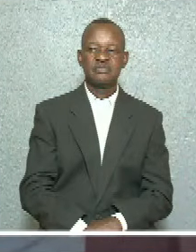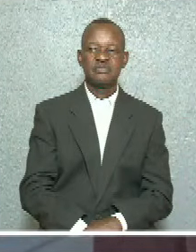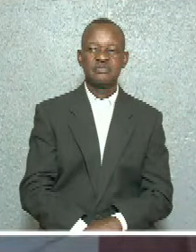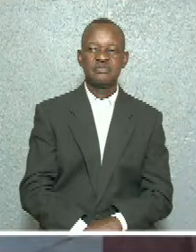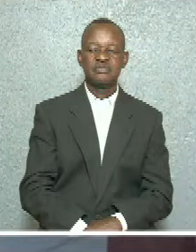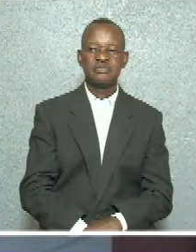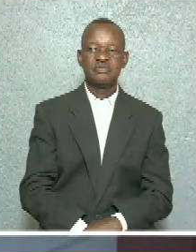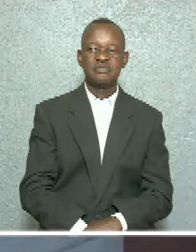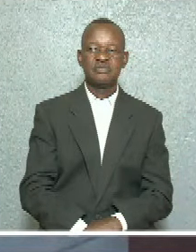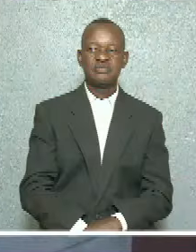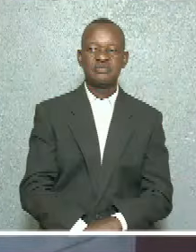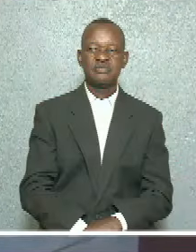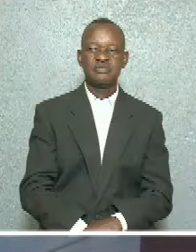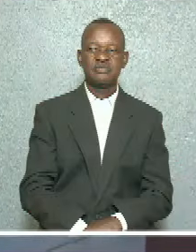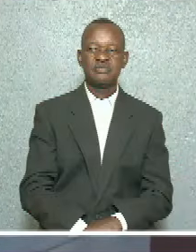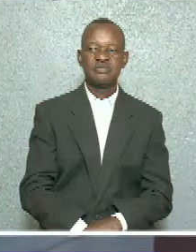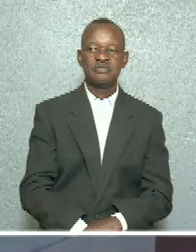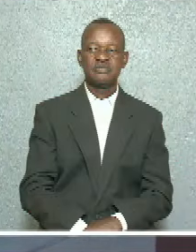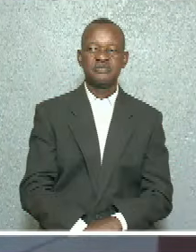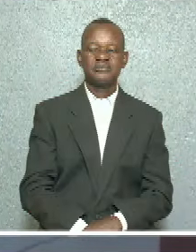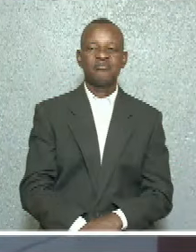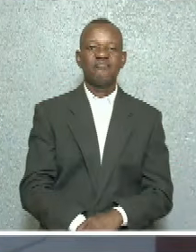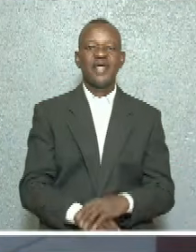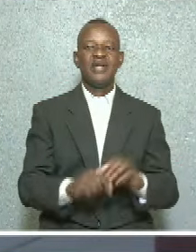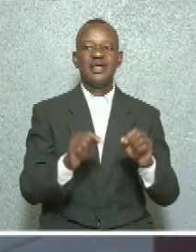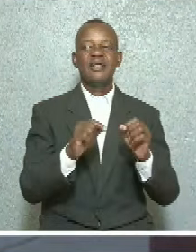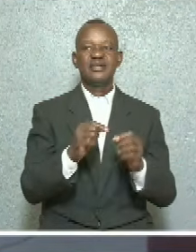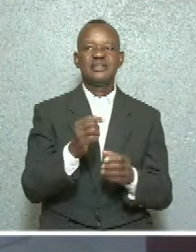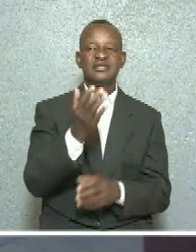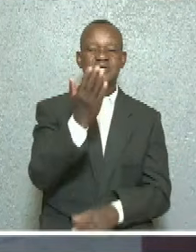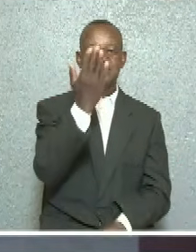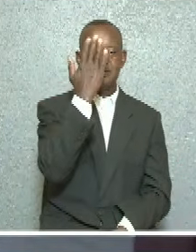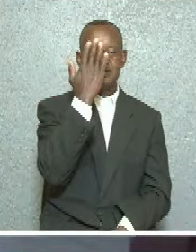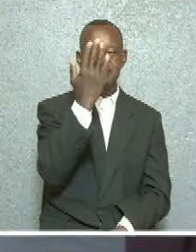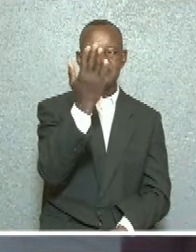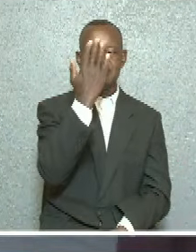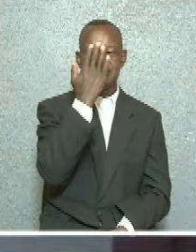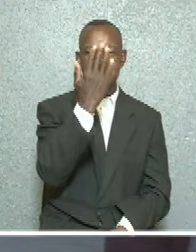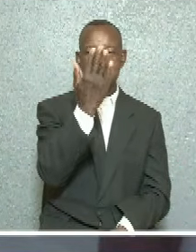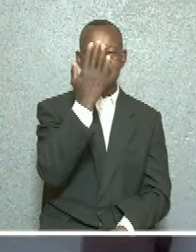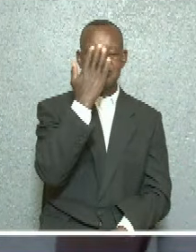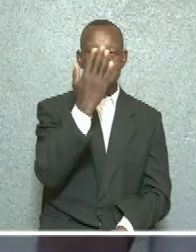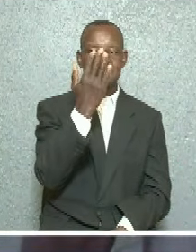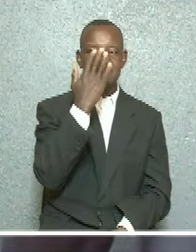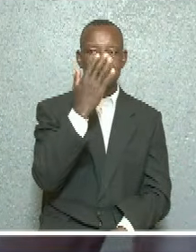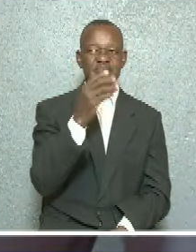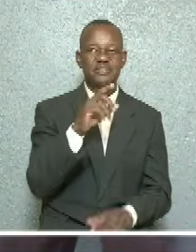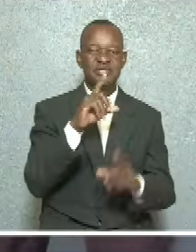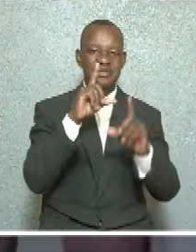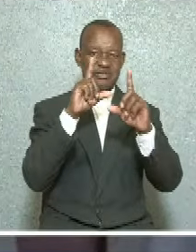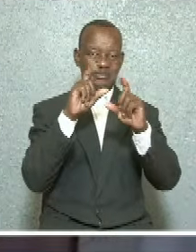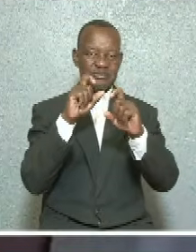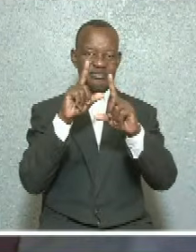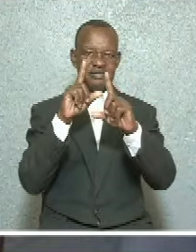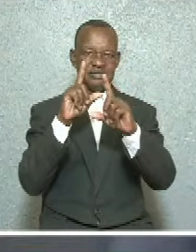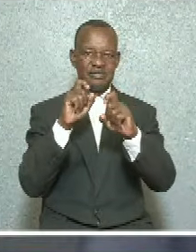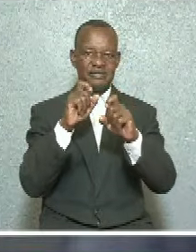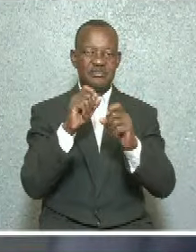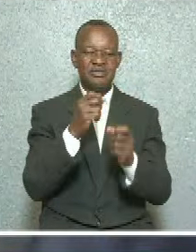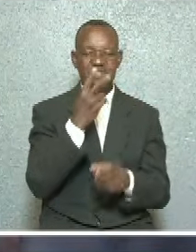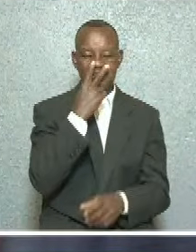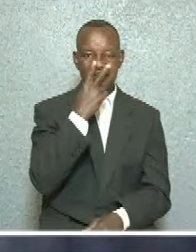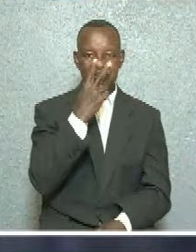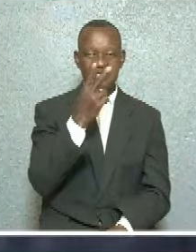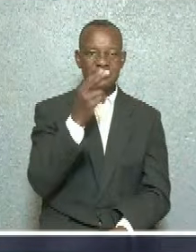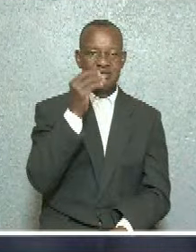These are basically the different pictures that we took. And yeah, please look at the creativity of the kids.